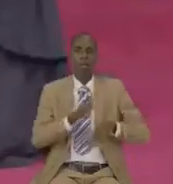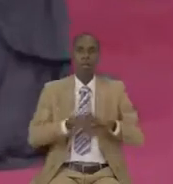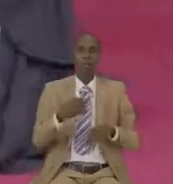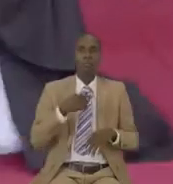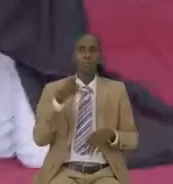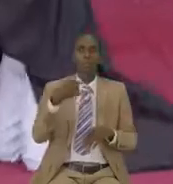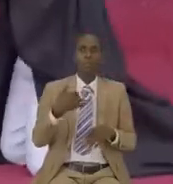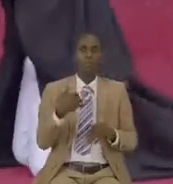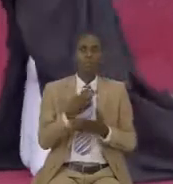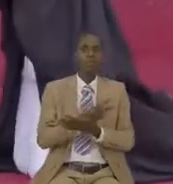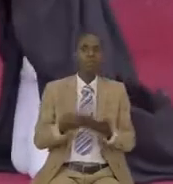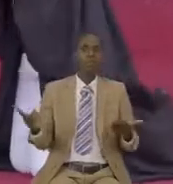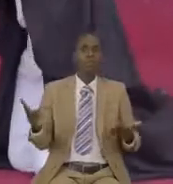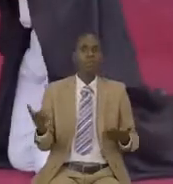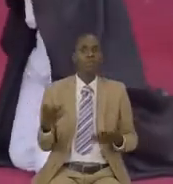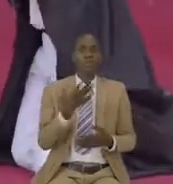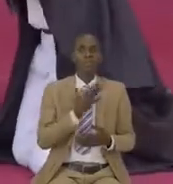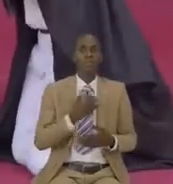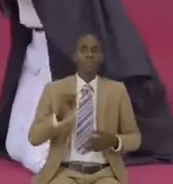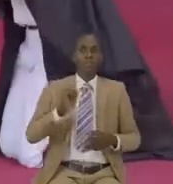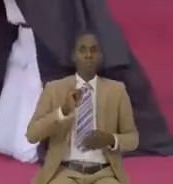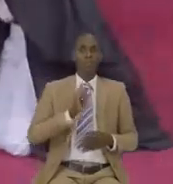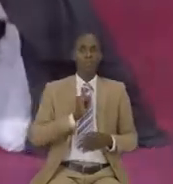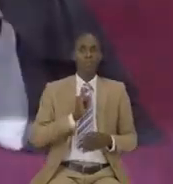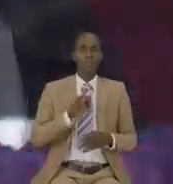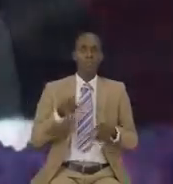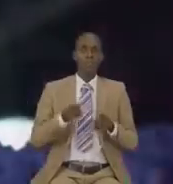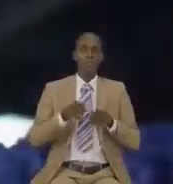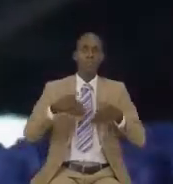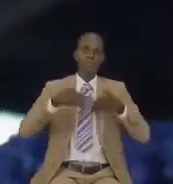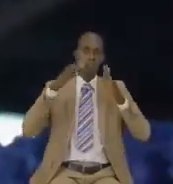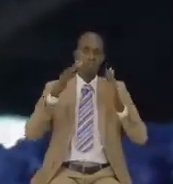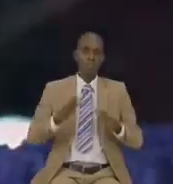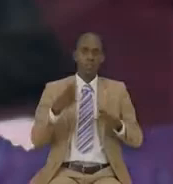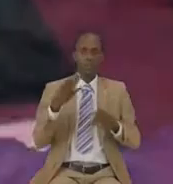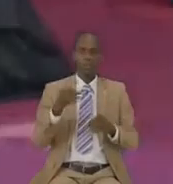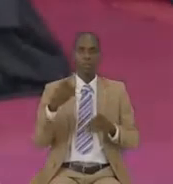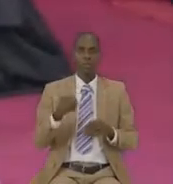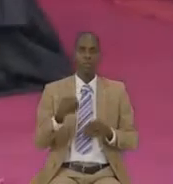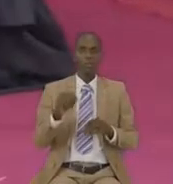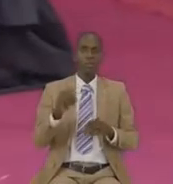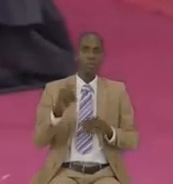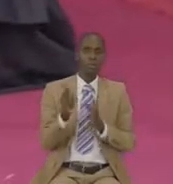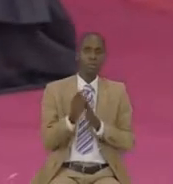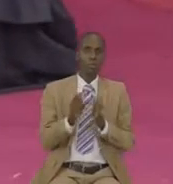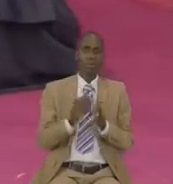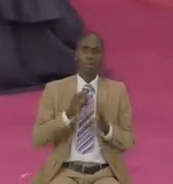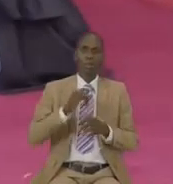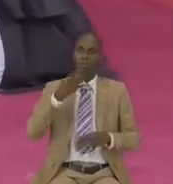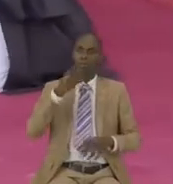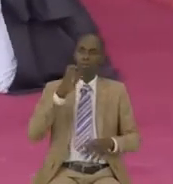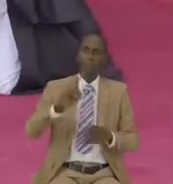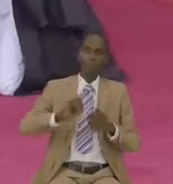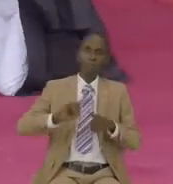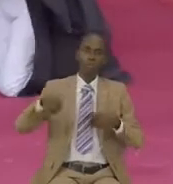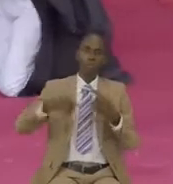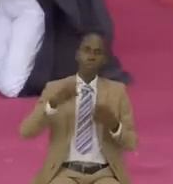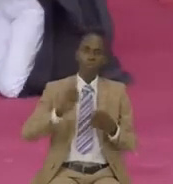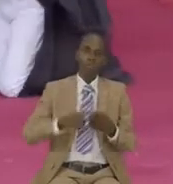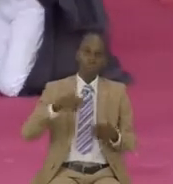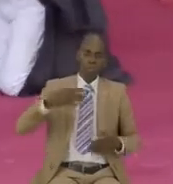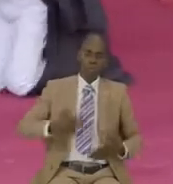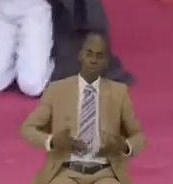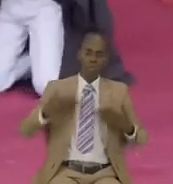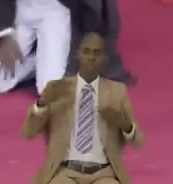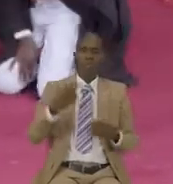say. And I, as the guardian of the galaxy of the law, hereby sentence you to a life of worthlessness through